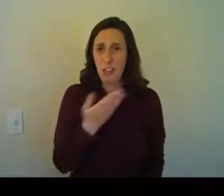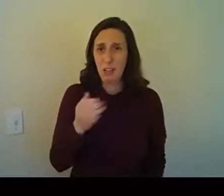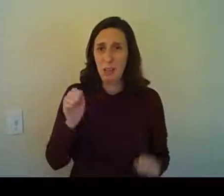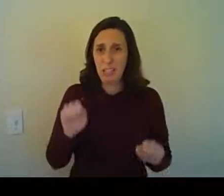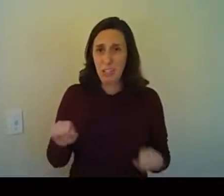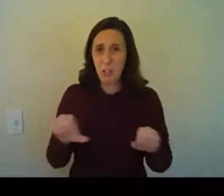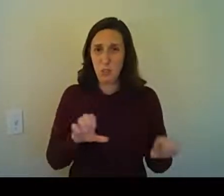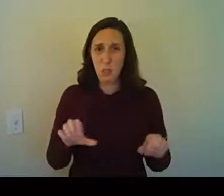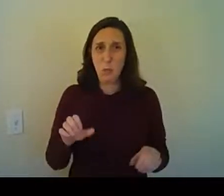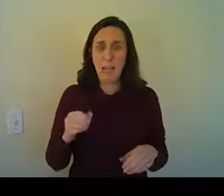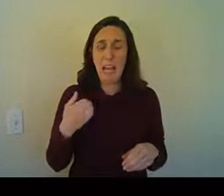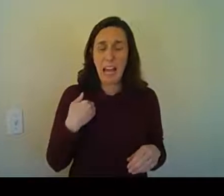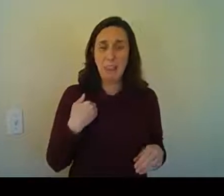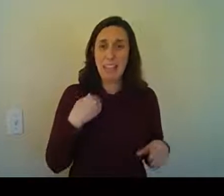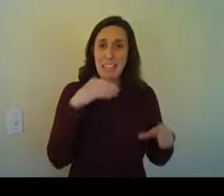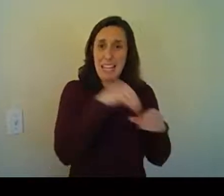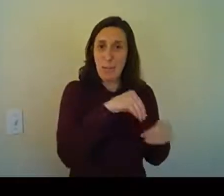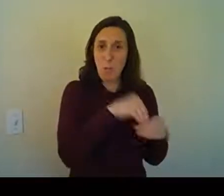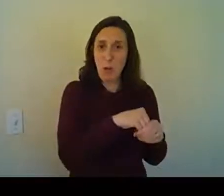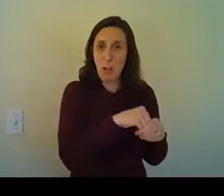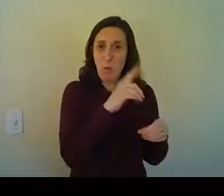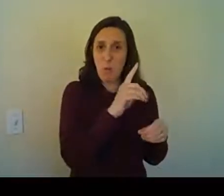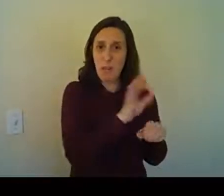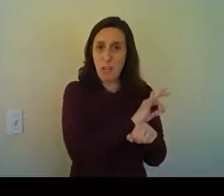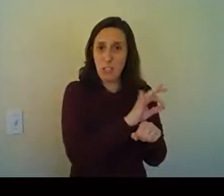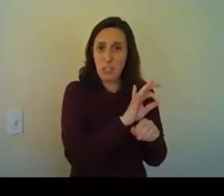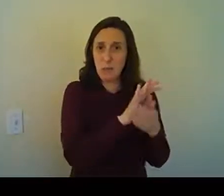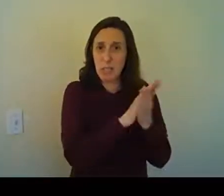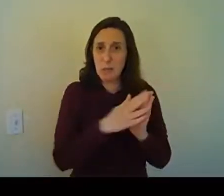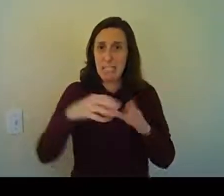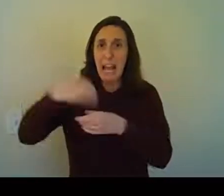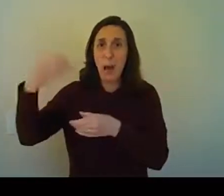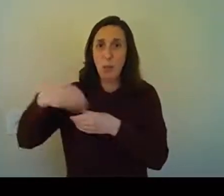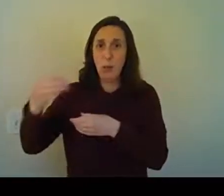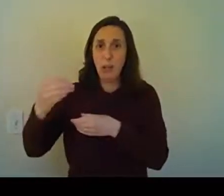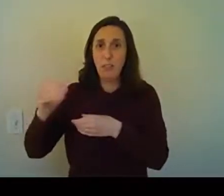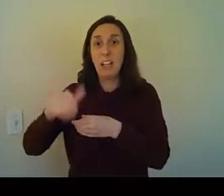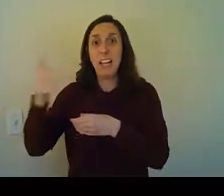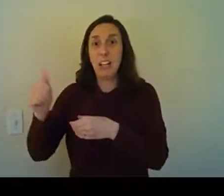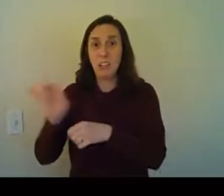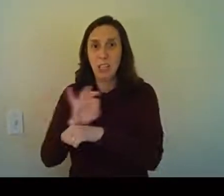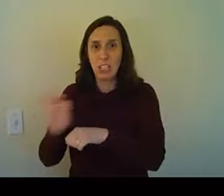function, the input of one function be the output of another function, which we'll end up calling a composition.